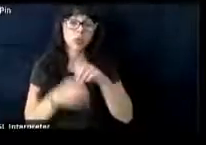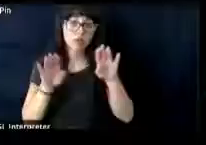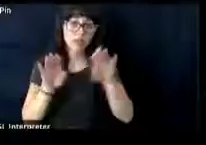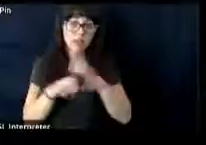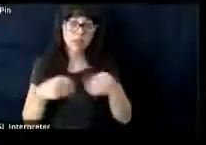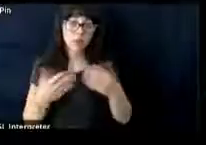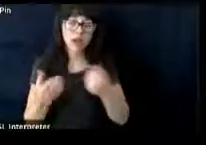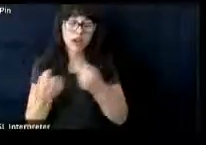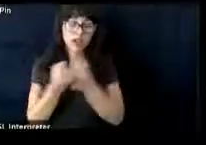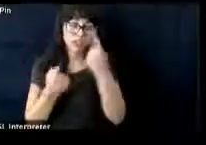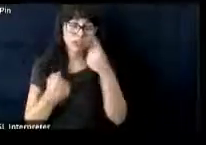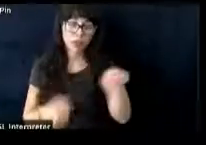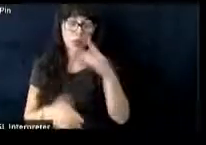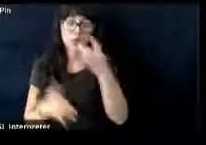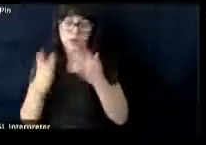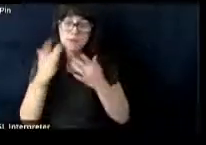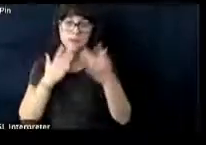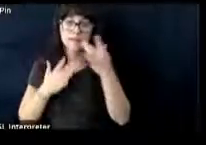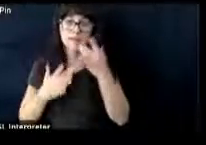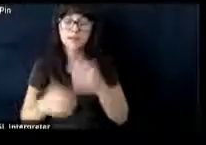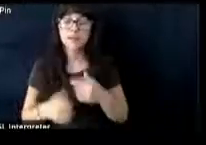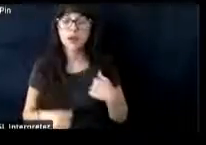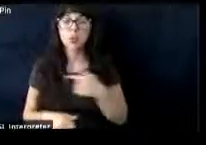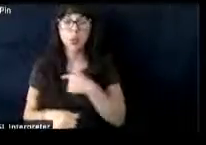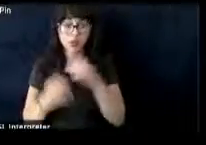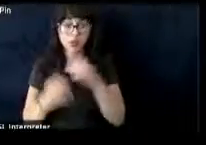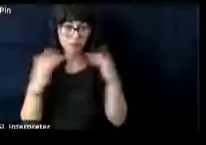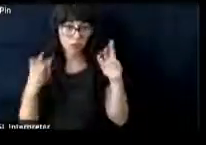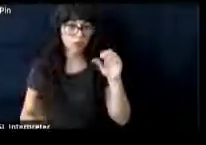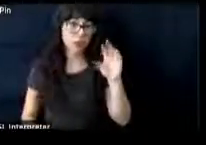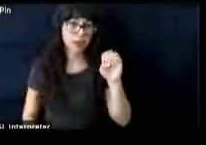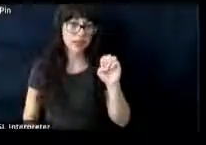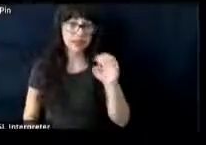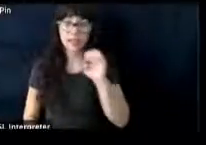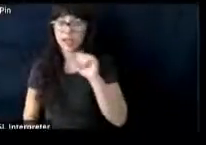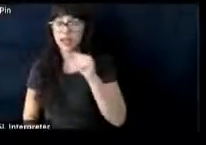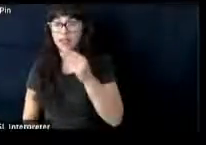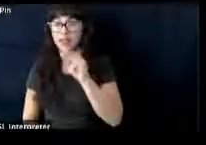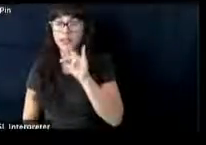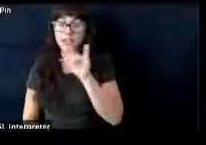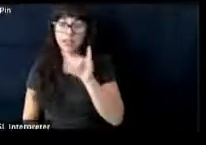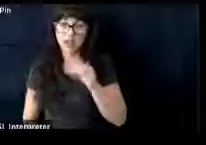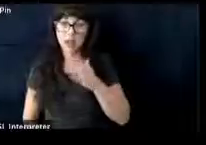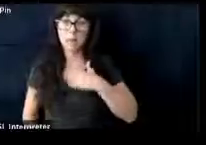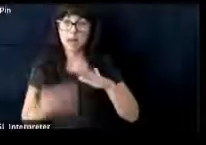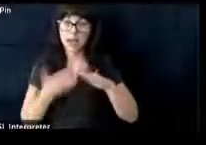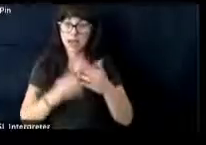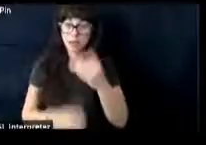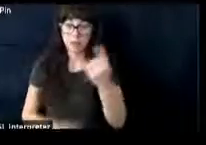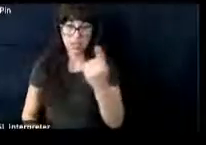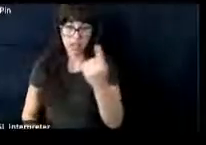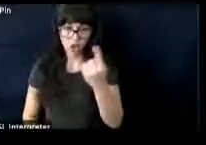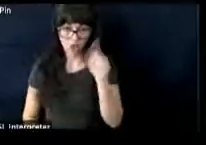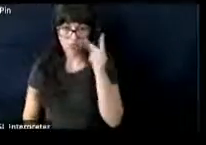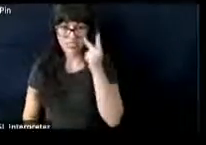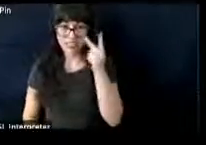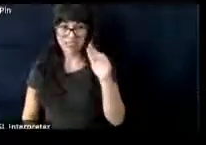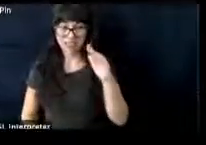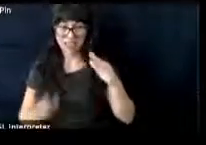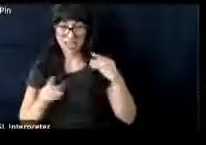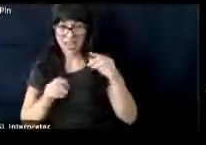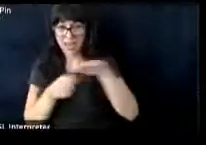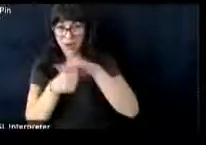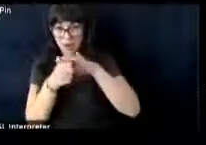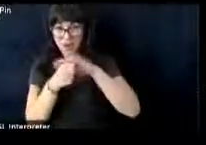need. We're diverse in race and ethnicity. In my community alone, that peninsula that you see on that map, there are